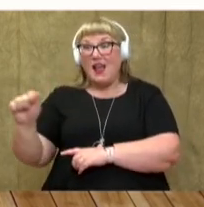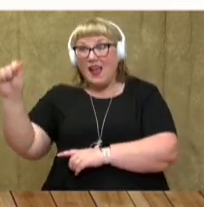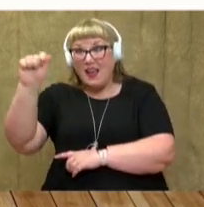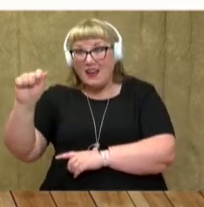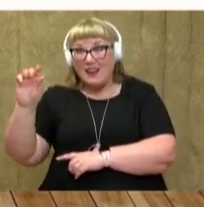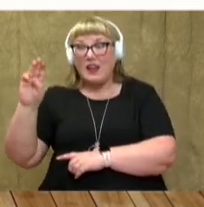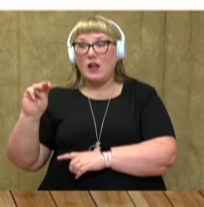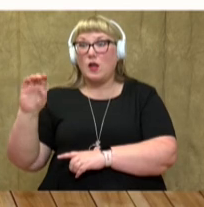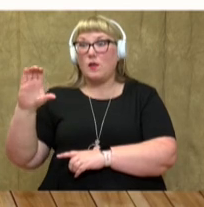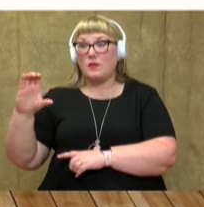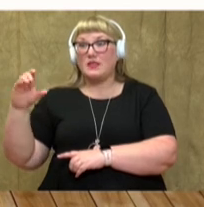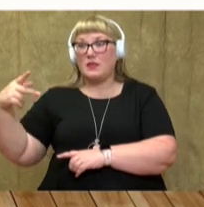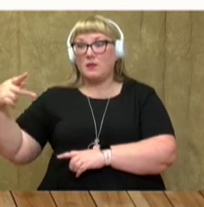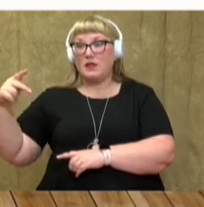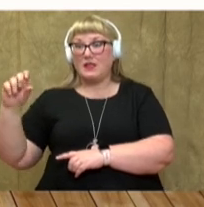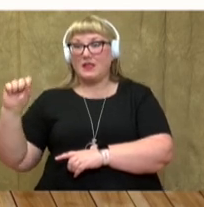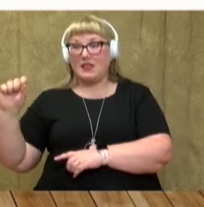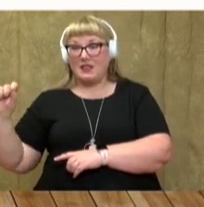loneill@mcpss.com. That's